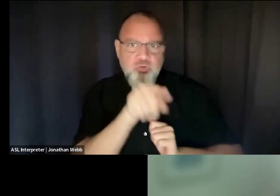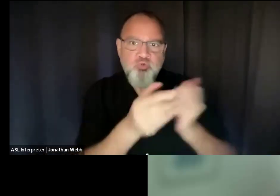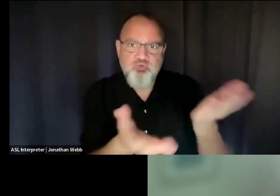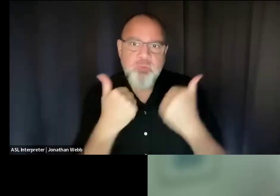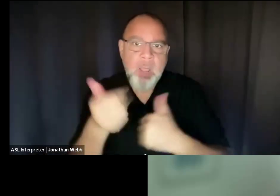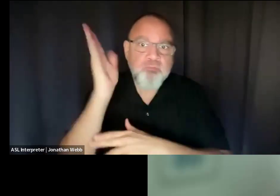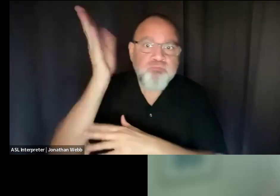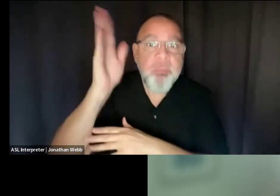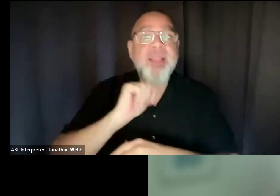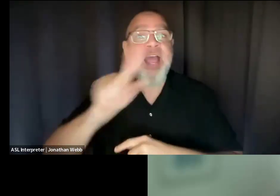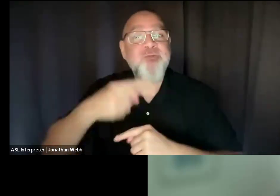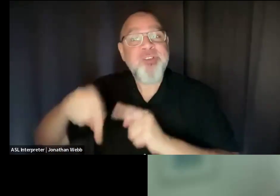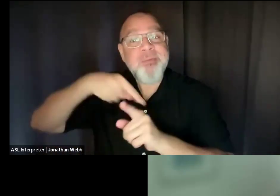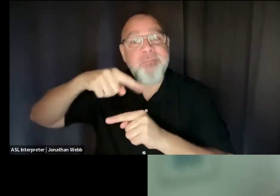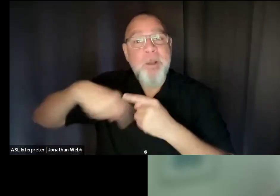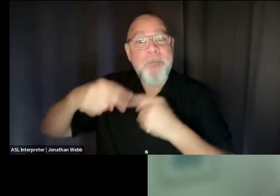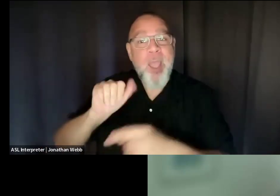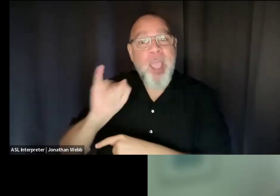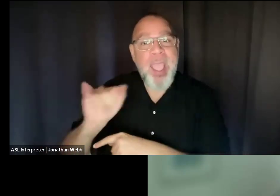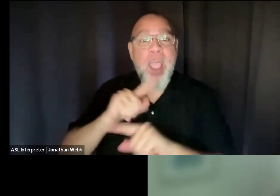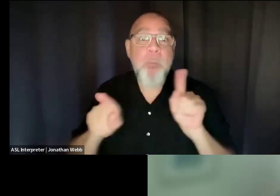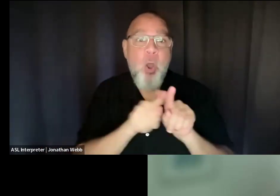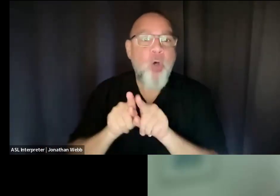on public-private partnerships. And so